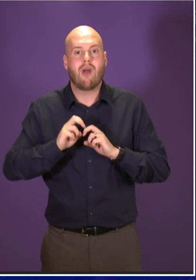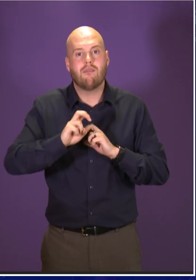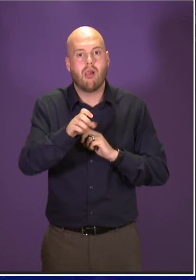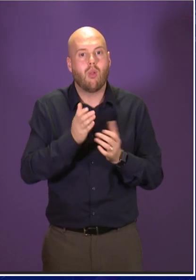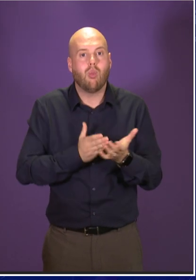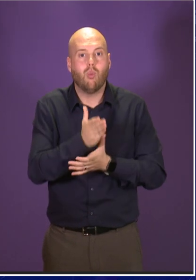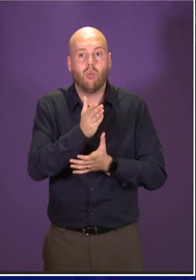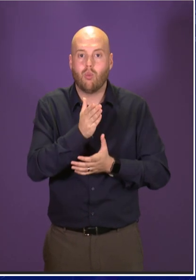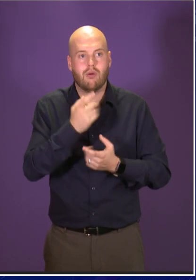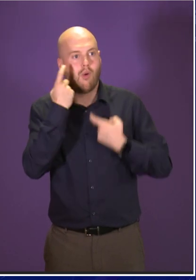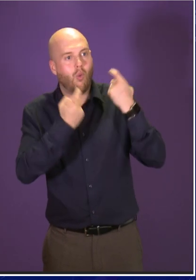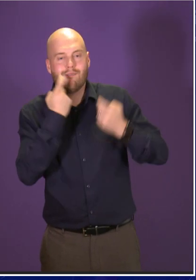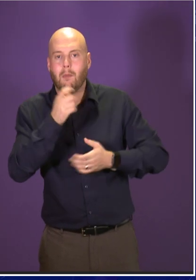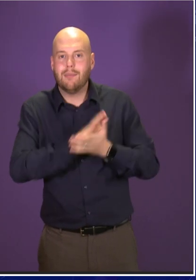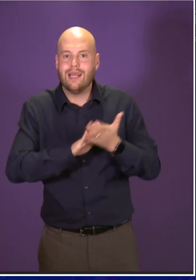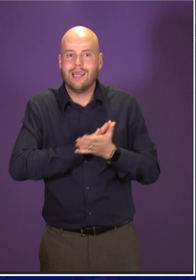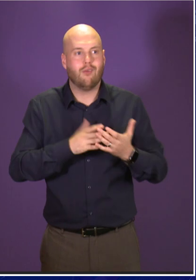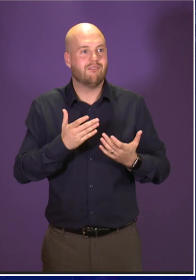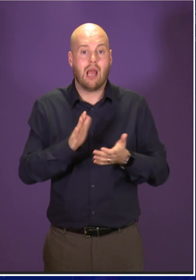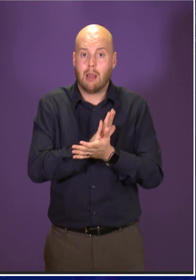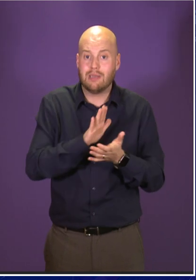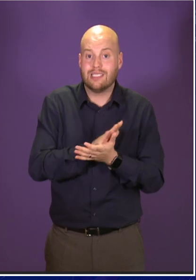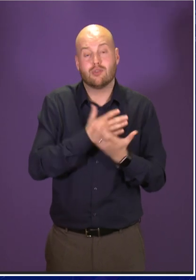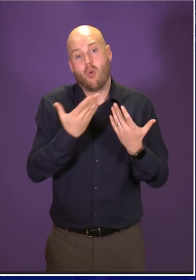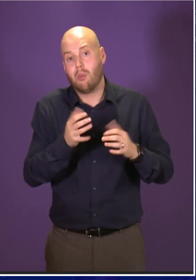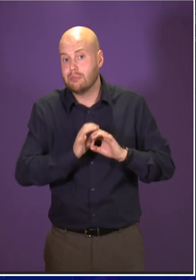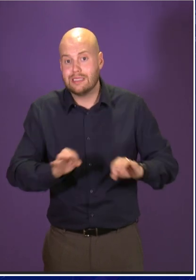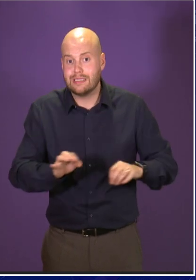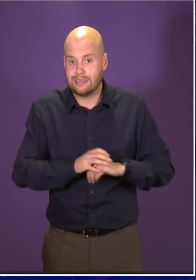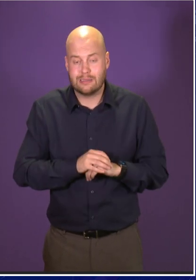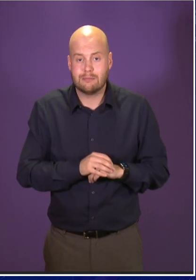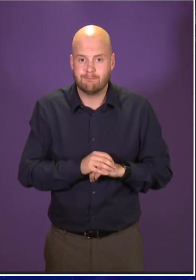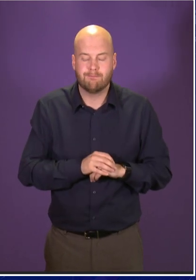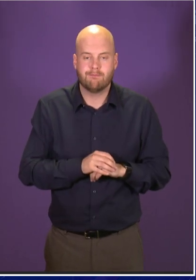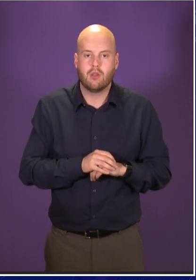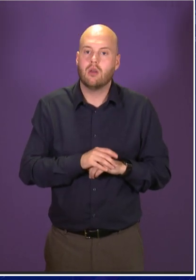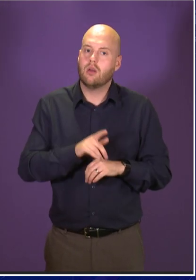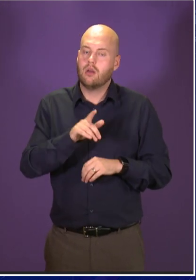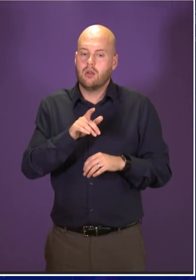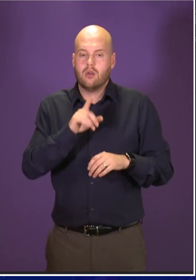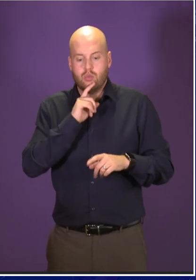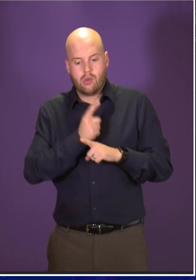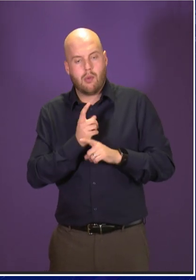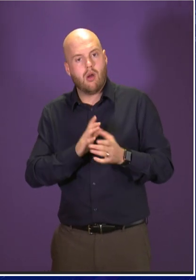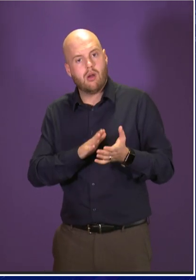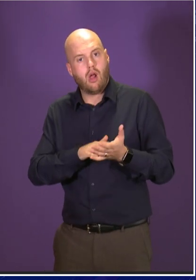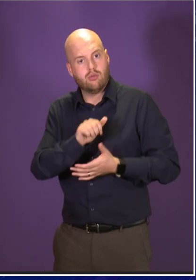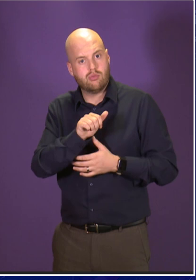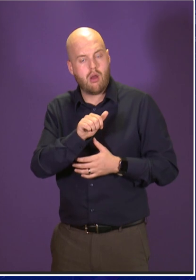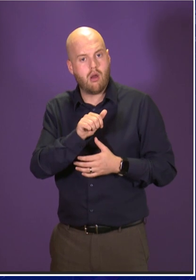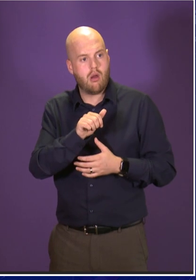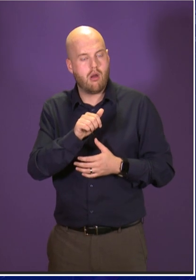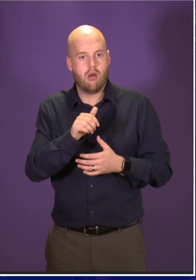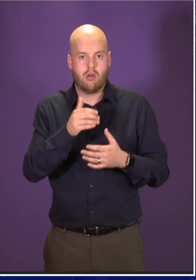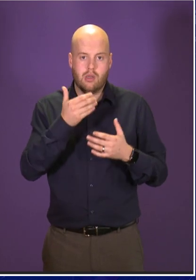of meaning, of happiness, of peace. As far as culture is concerned, we went through a first stage of diagnosis